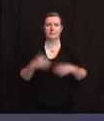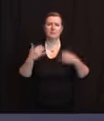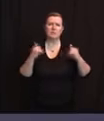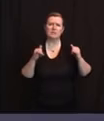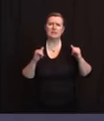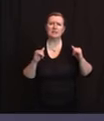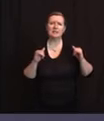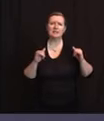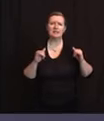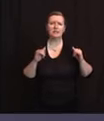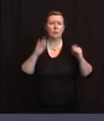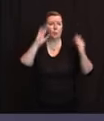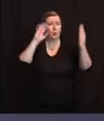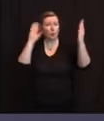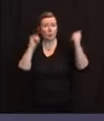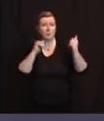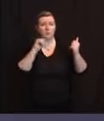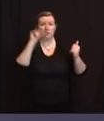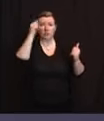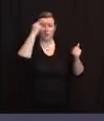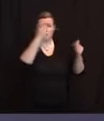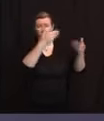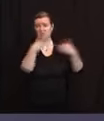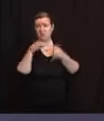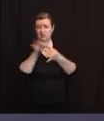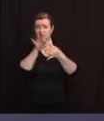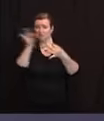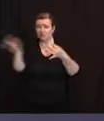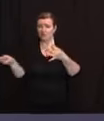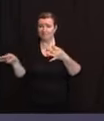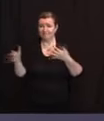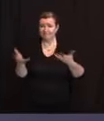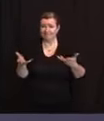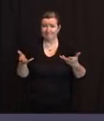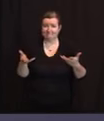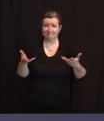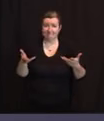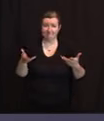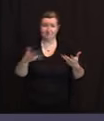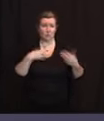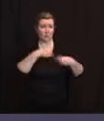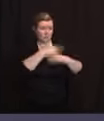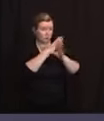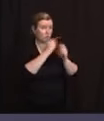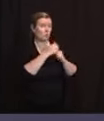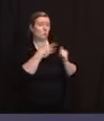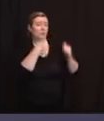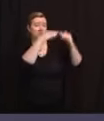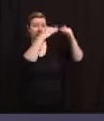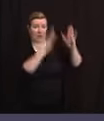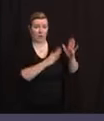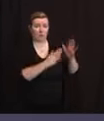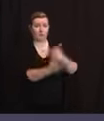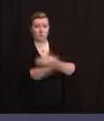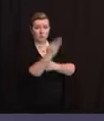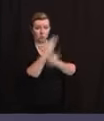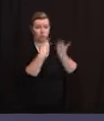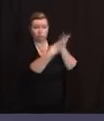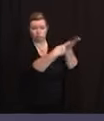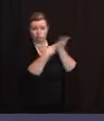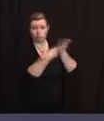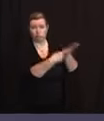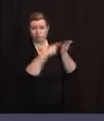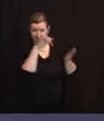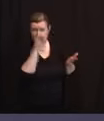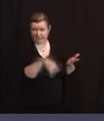that extension. George Helmy was on with the White House literally this morning on this explicit topic. But